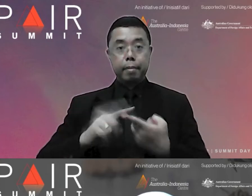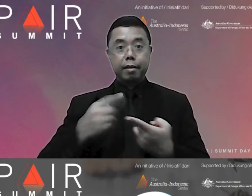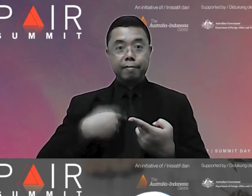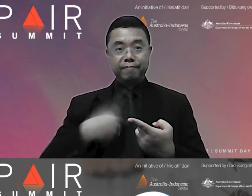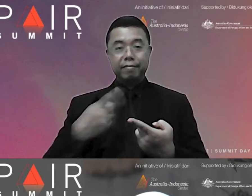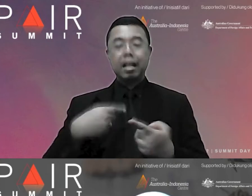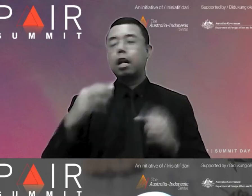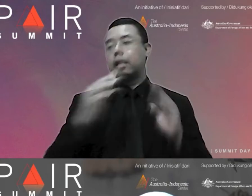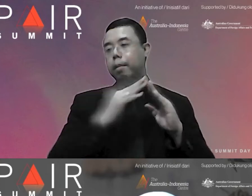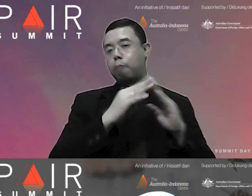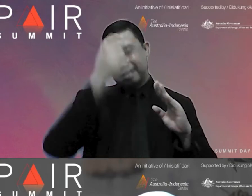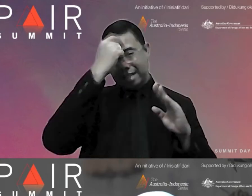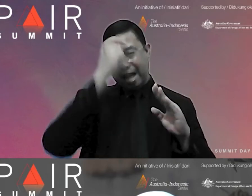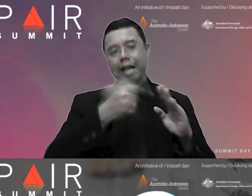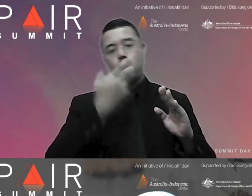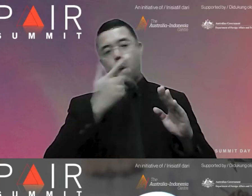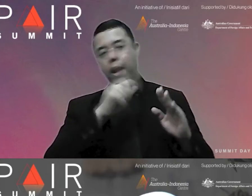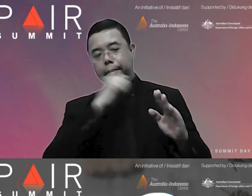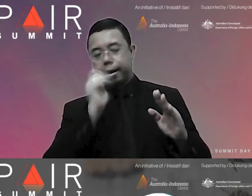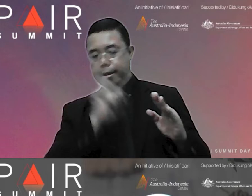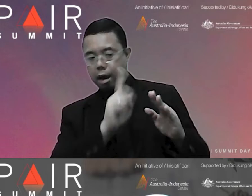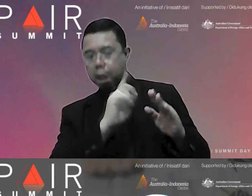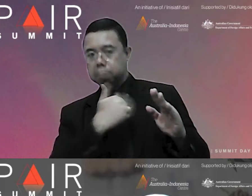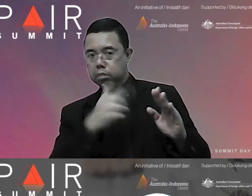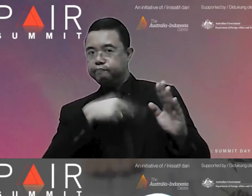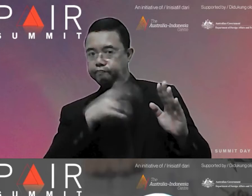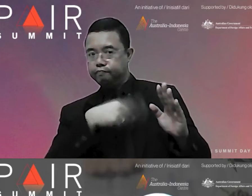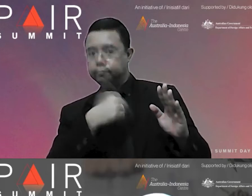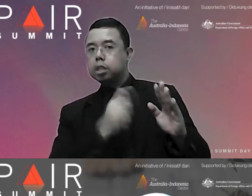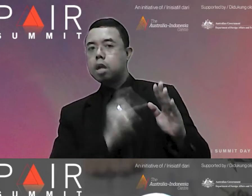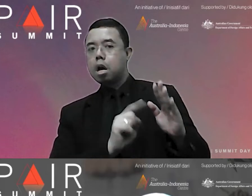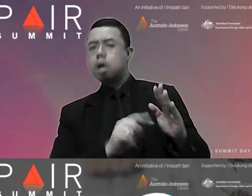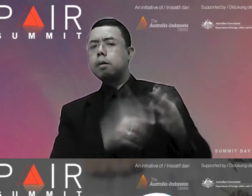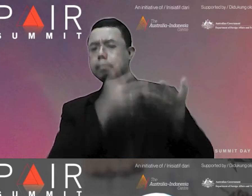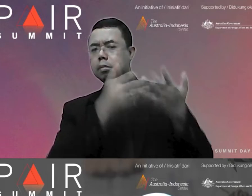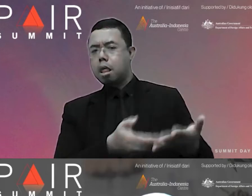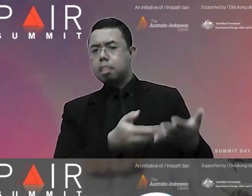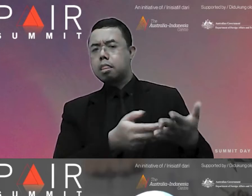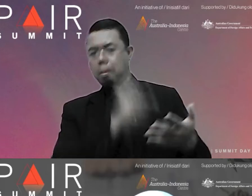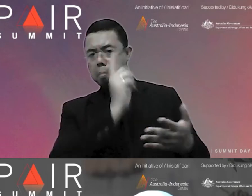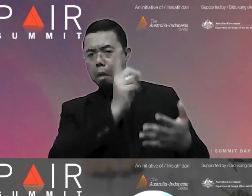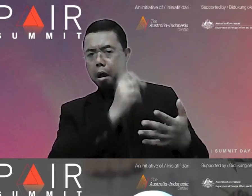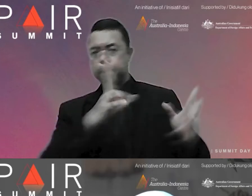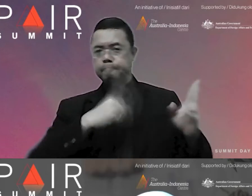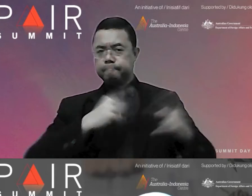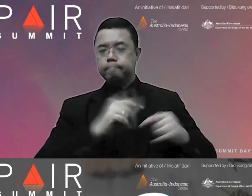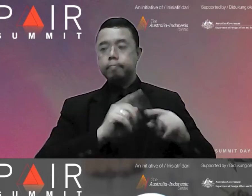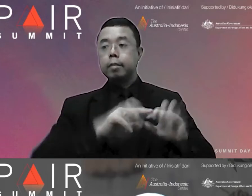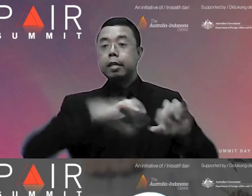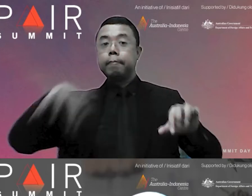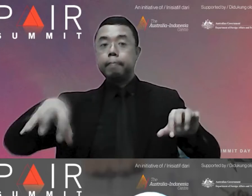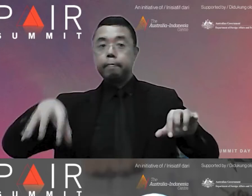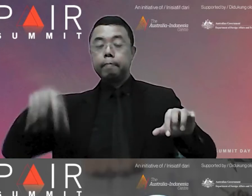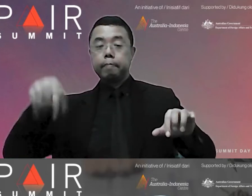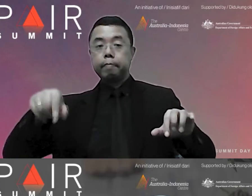infections among the medical workers that took place. The other place is in the elevator,